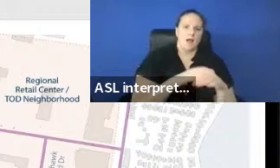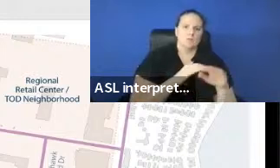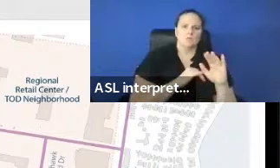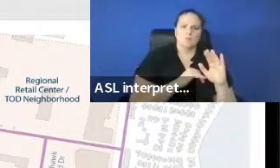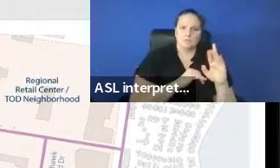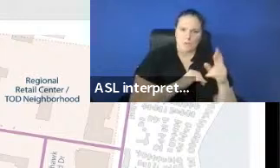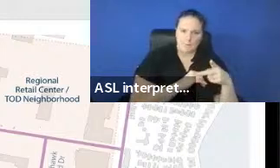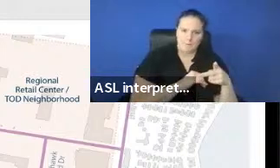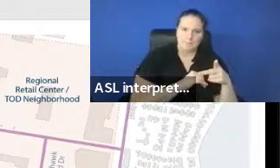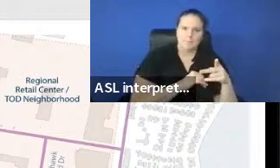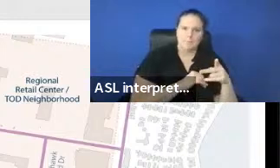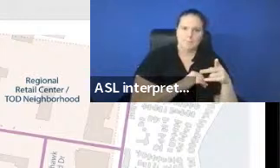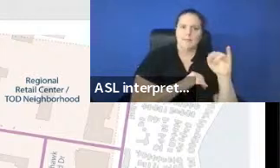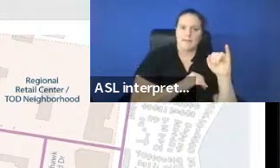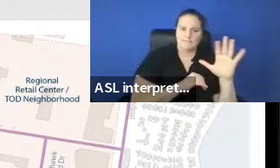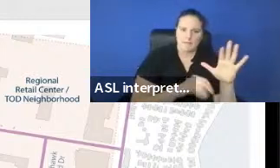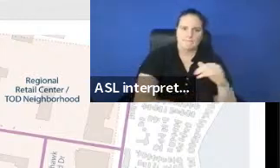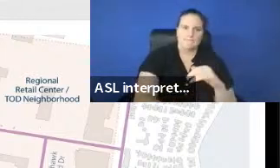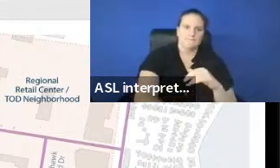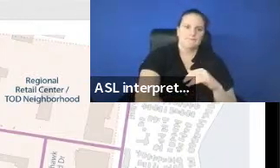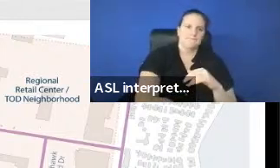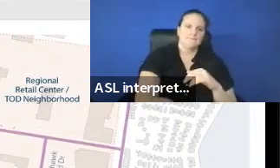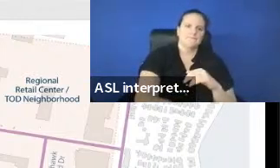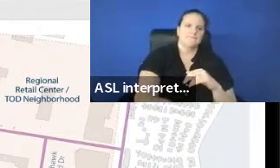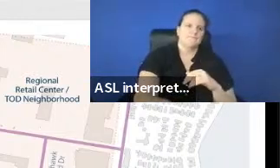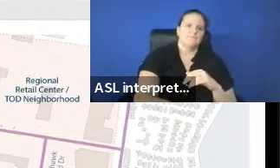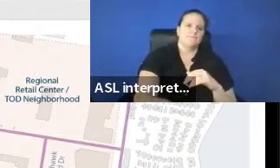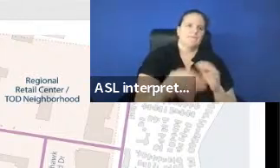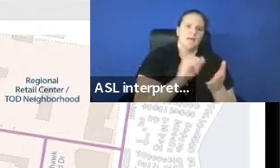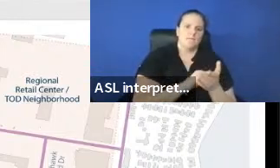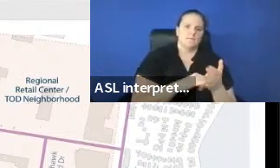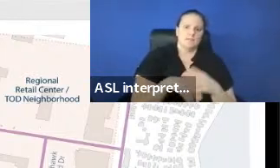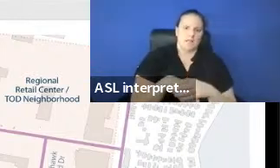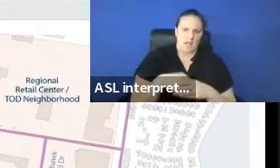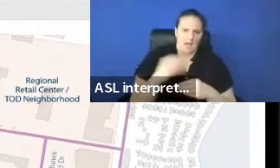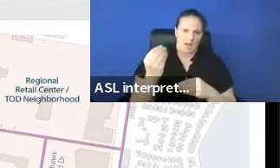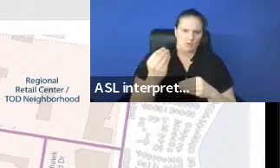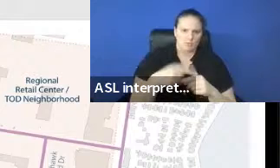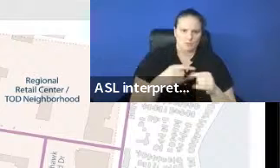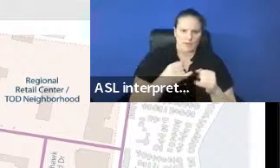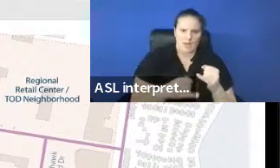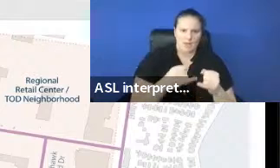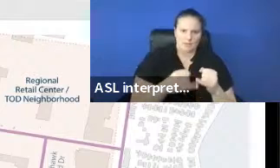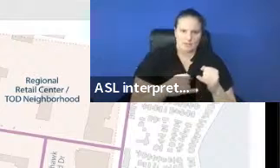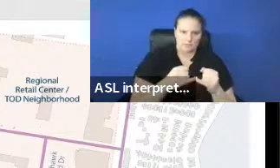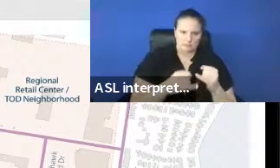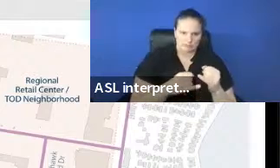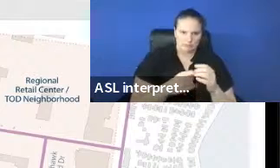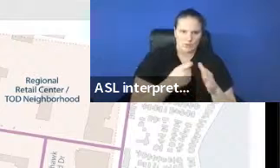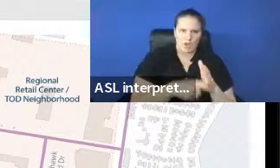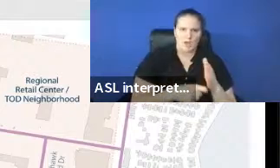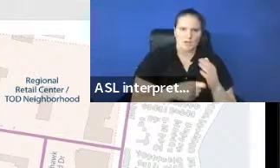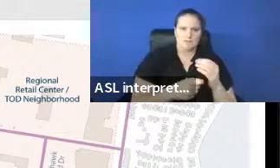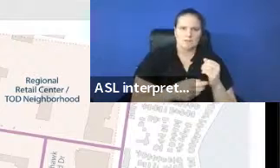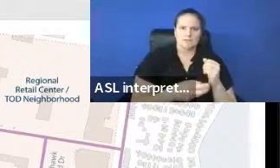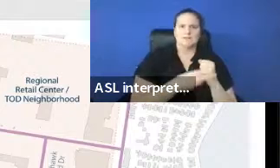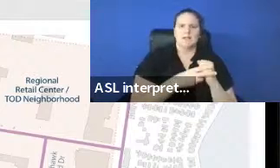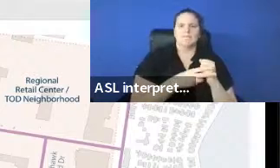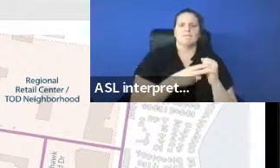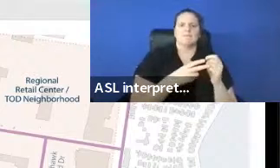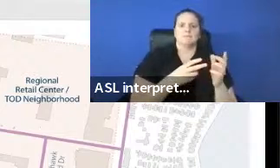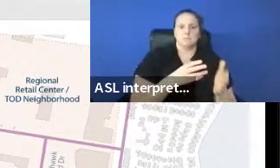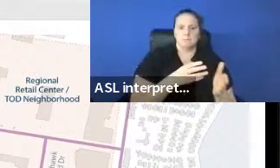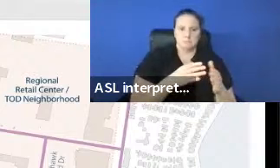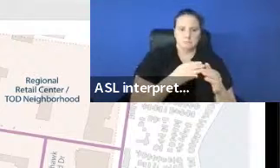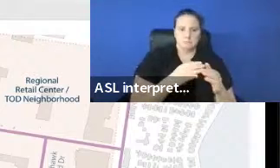I-5. That was taken out of it toward the end as a cost-saving measure, but